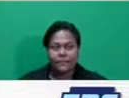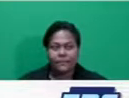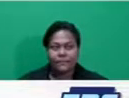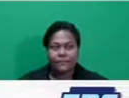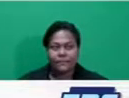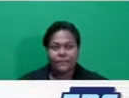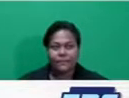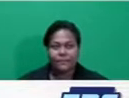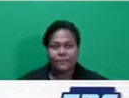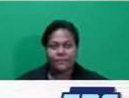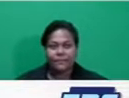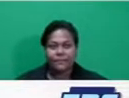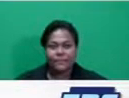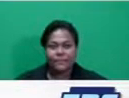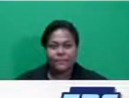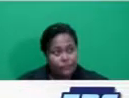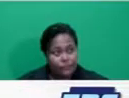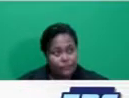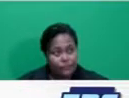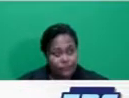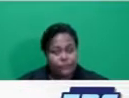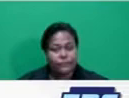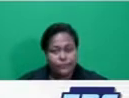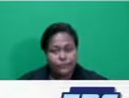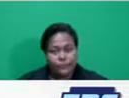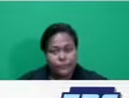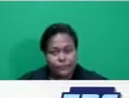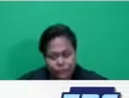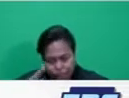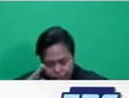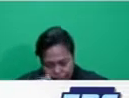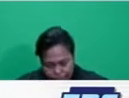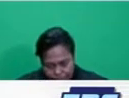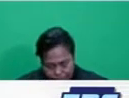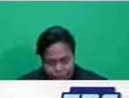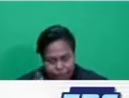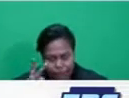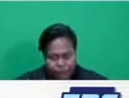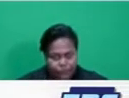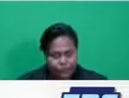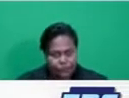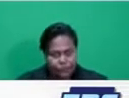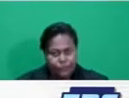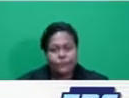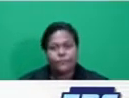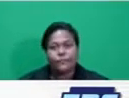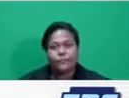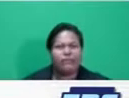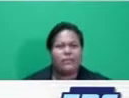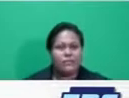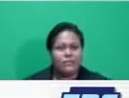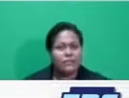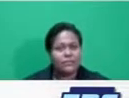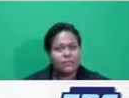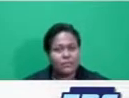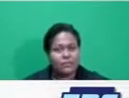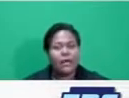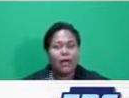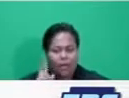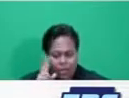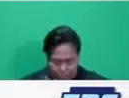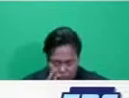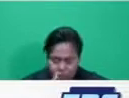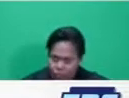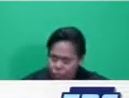Parliament session, Speaker Ratu Ipeli Nailatika confirmed he is considering a number of petitions brought to his attention. While he did not reveal